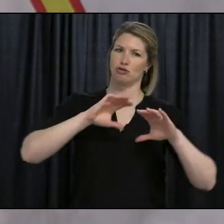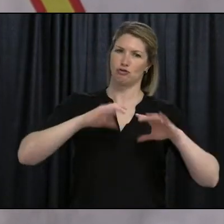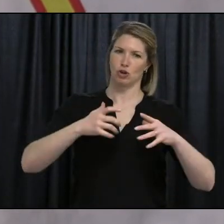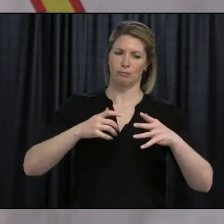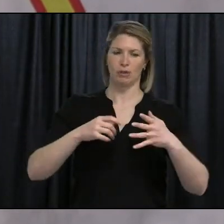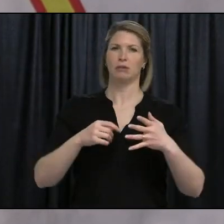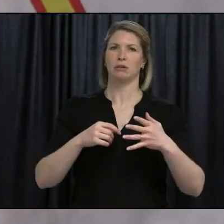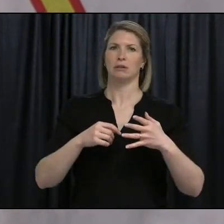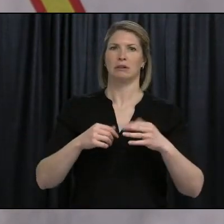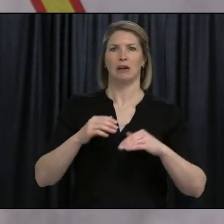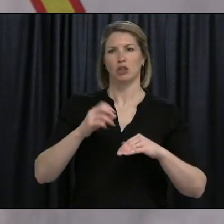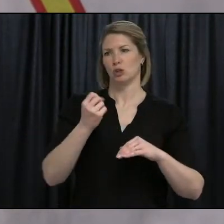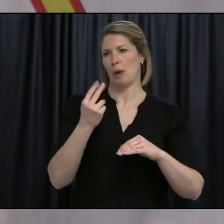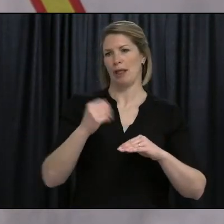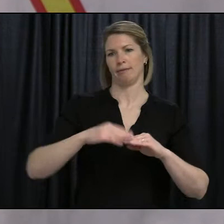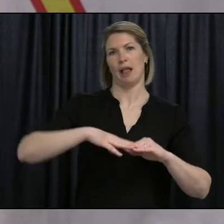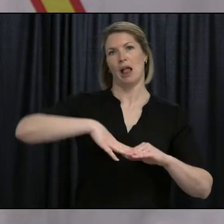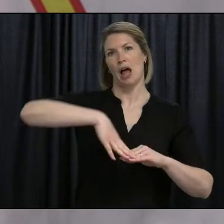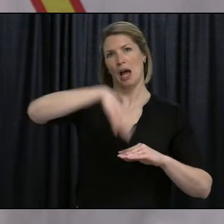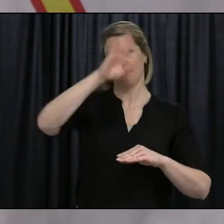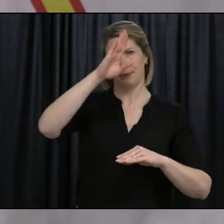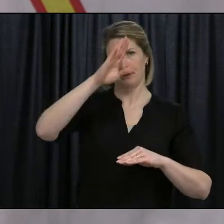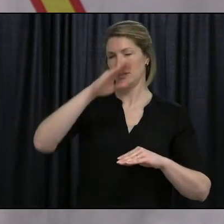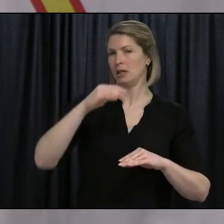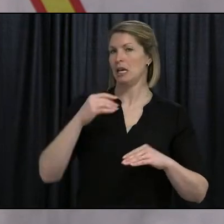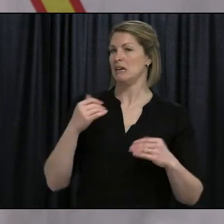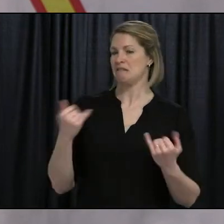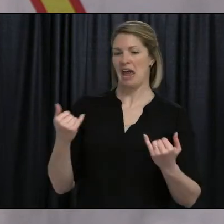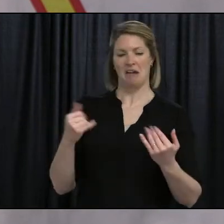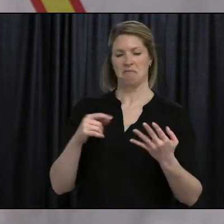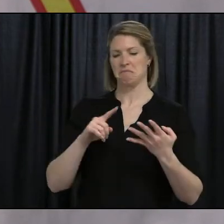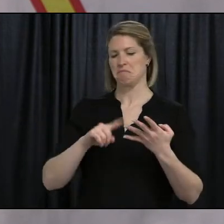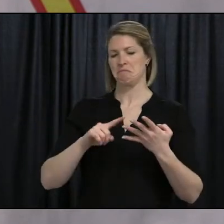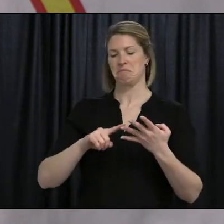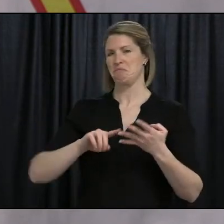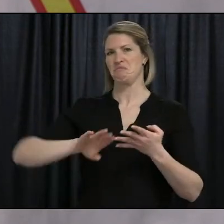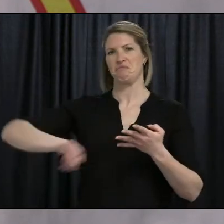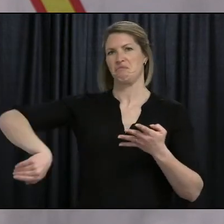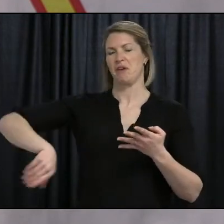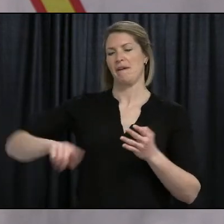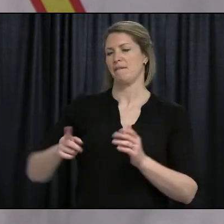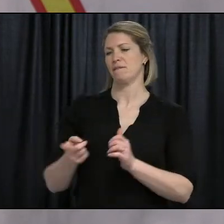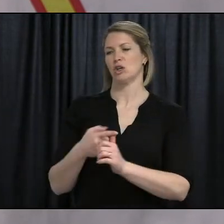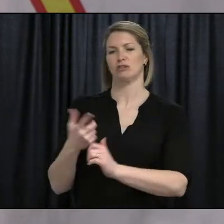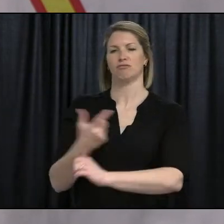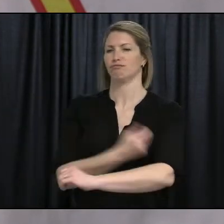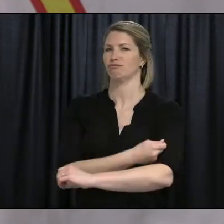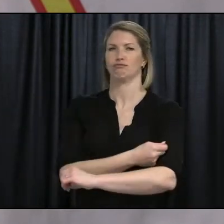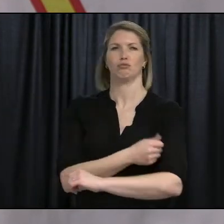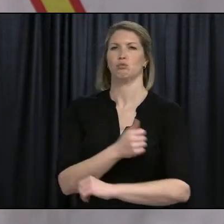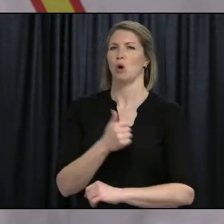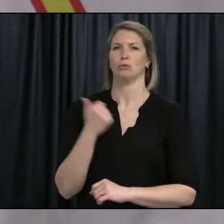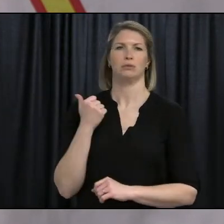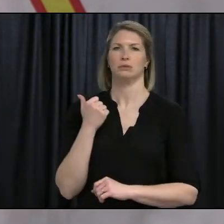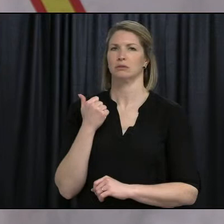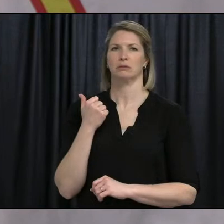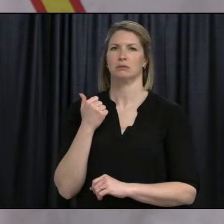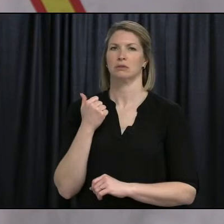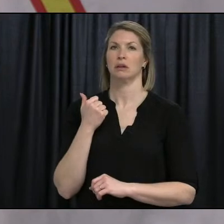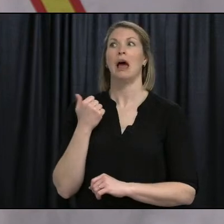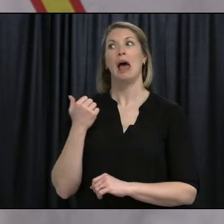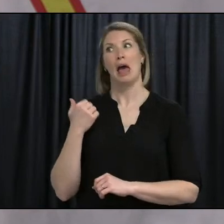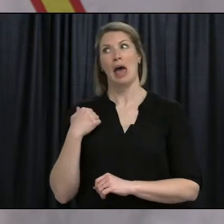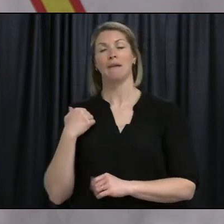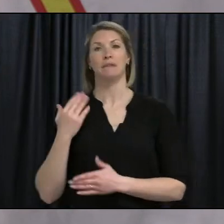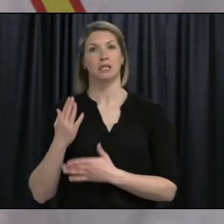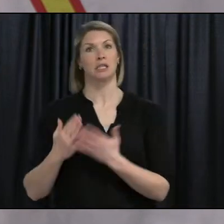be offering AstraZeneca for first doses at this point. Certainly, we will still have some doses on